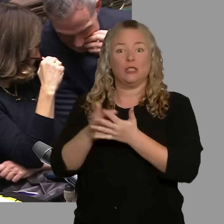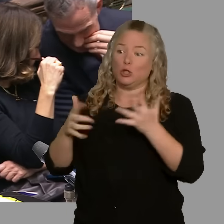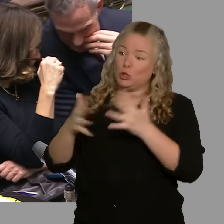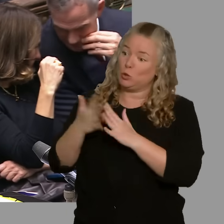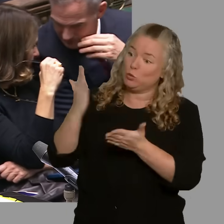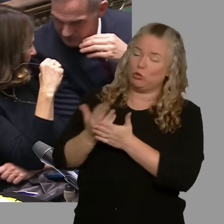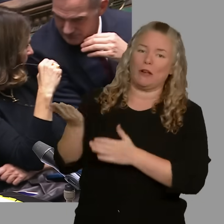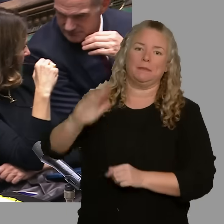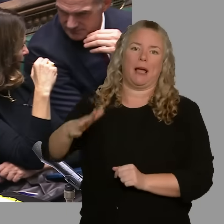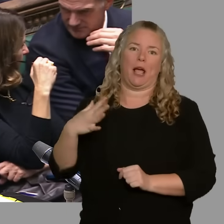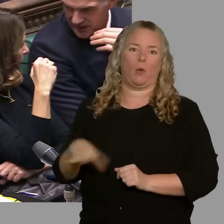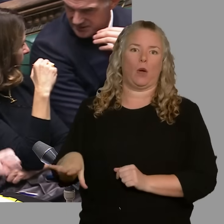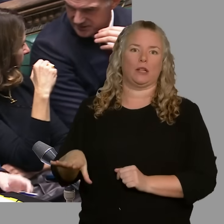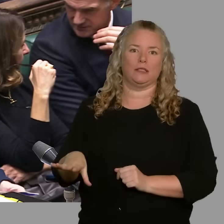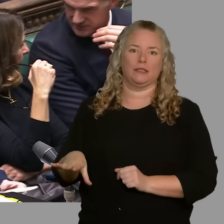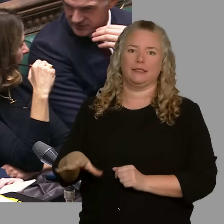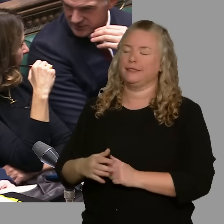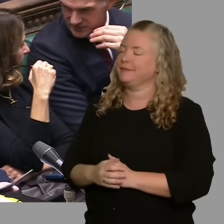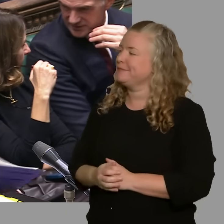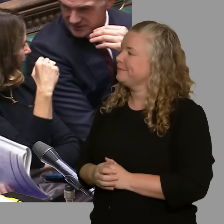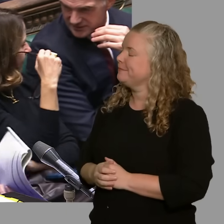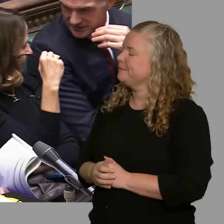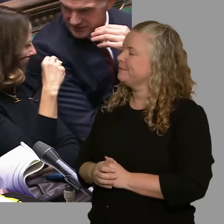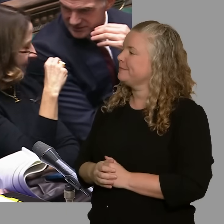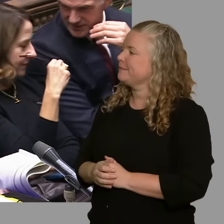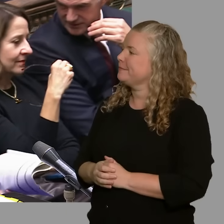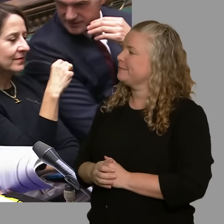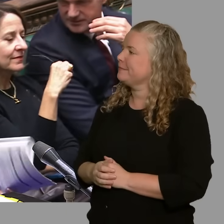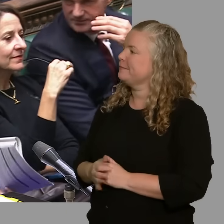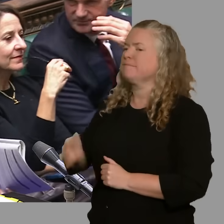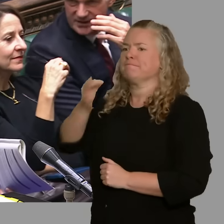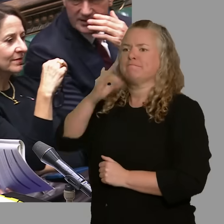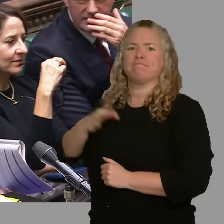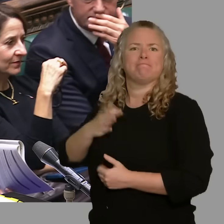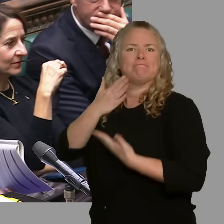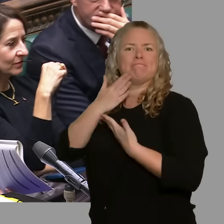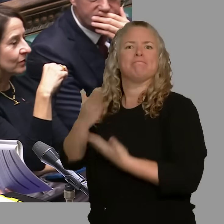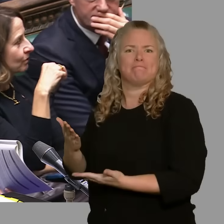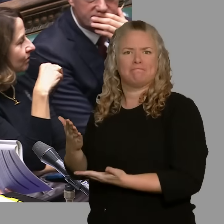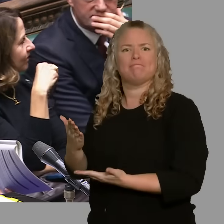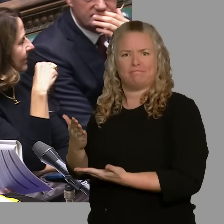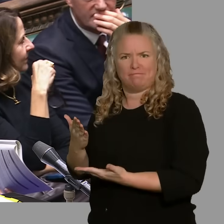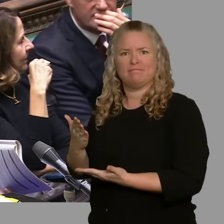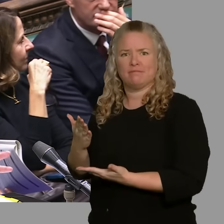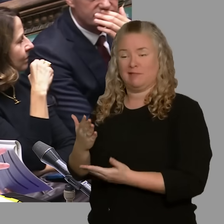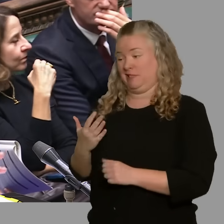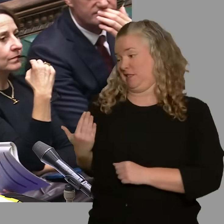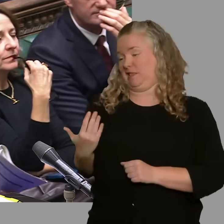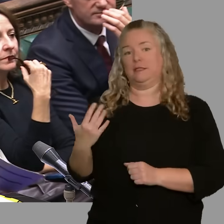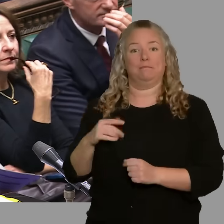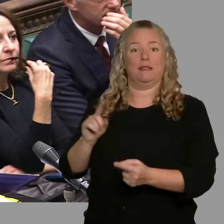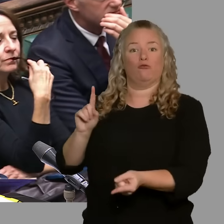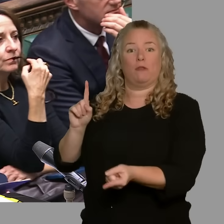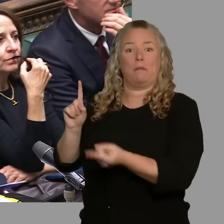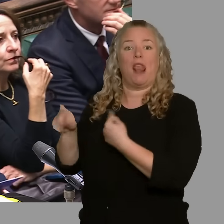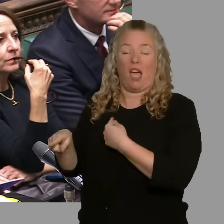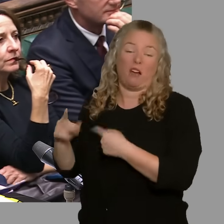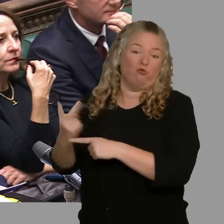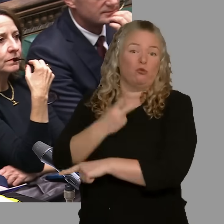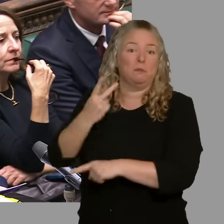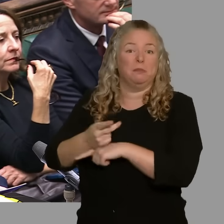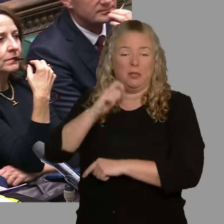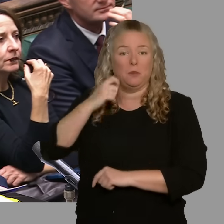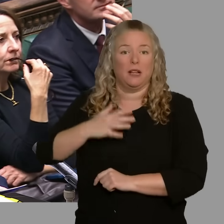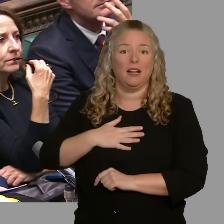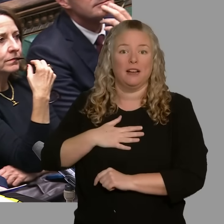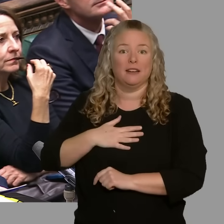again that what happened to his constituents is unacceptable, and we'll give the answer as soon as we can. In the meantime, he asks what is